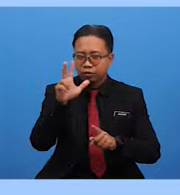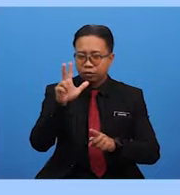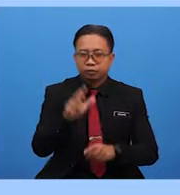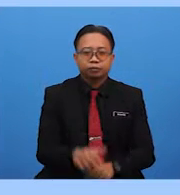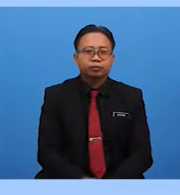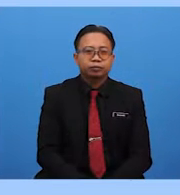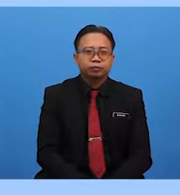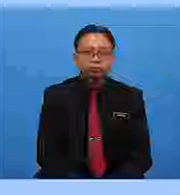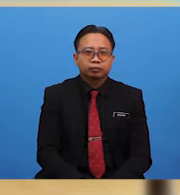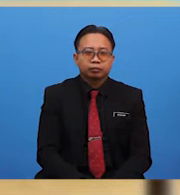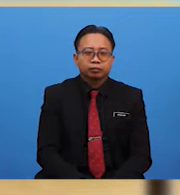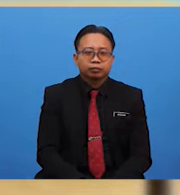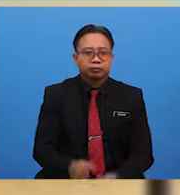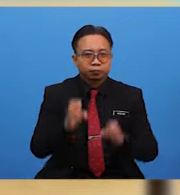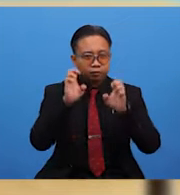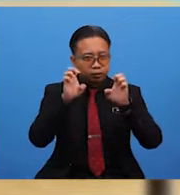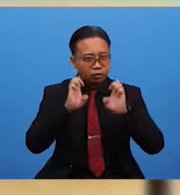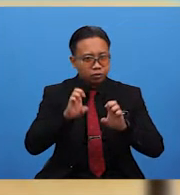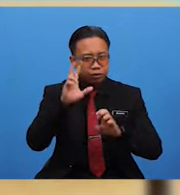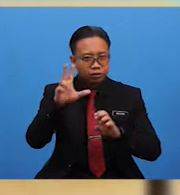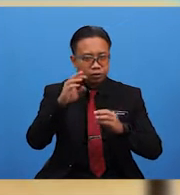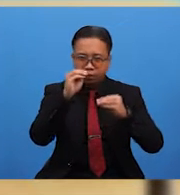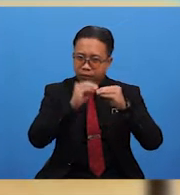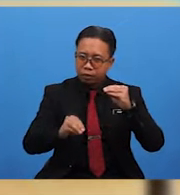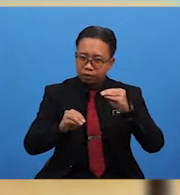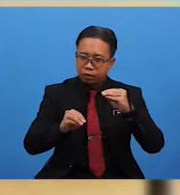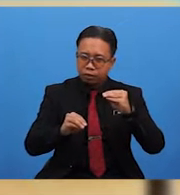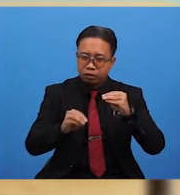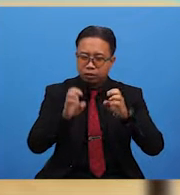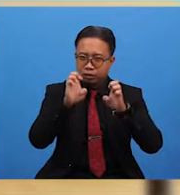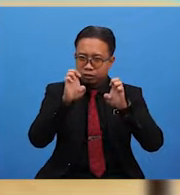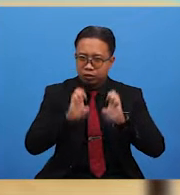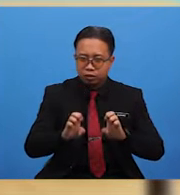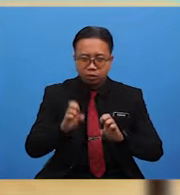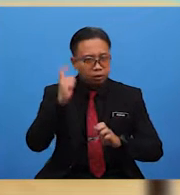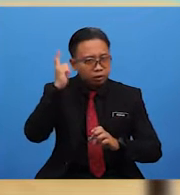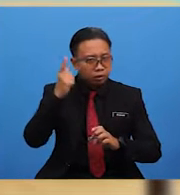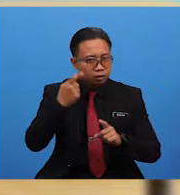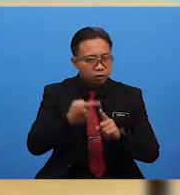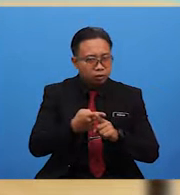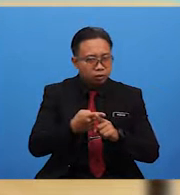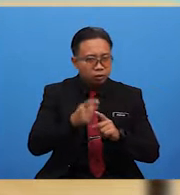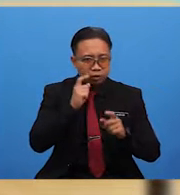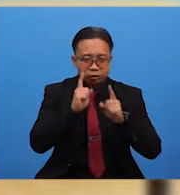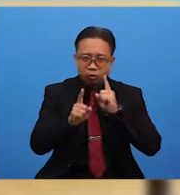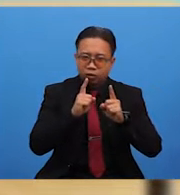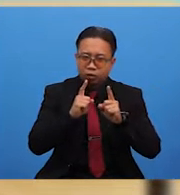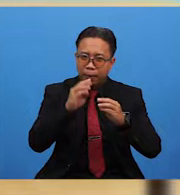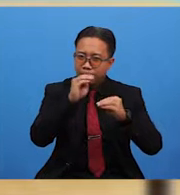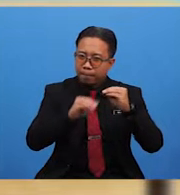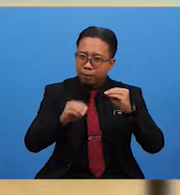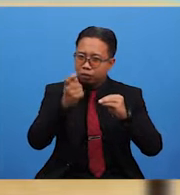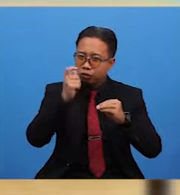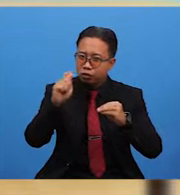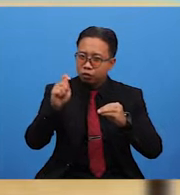exercise 3. Exercise 3 is a matching exercise. Listen to this part of the talk and try to match